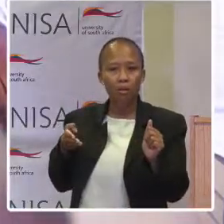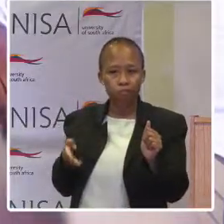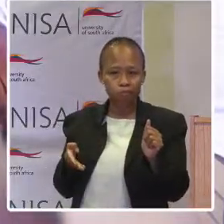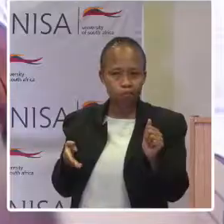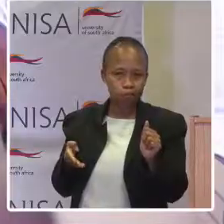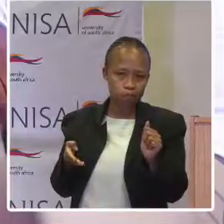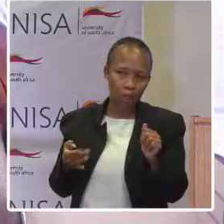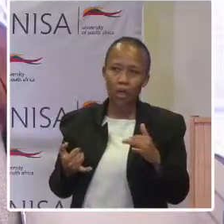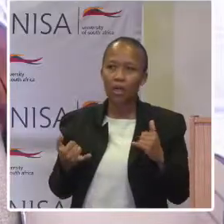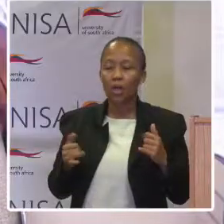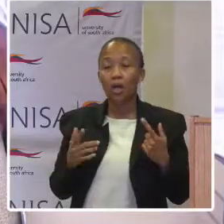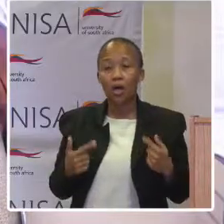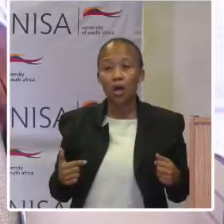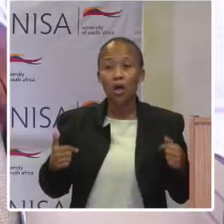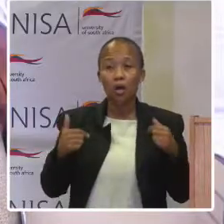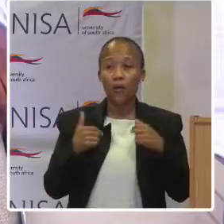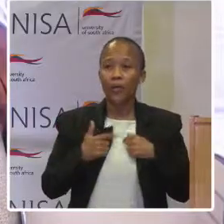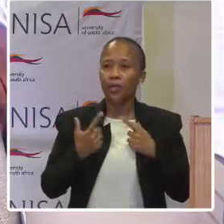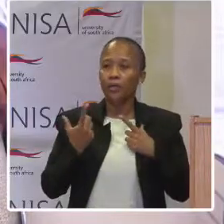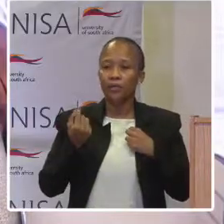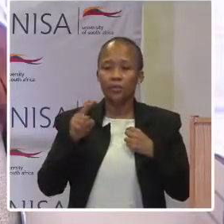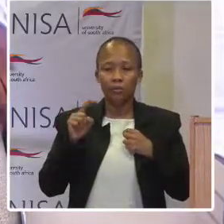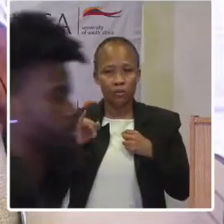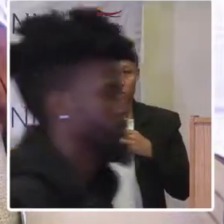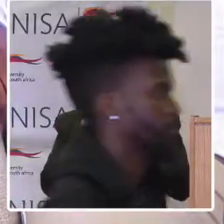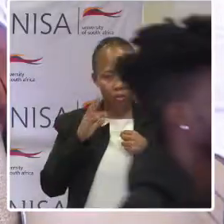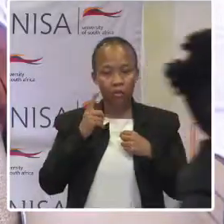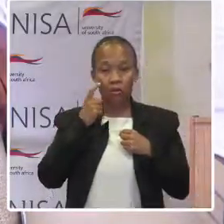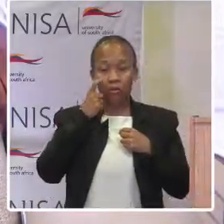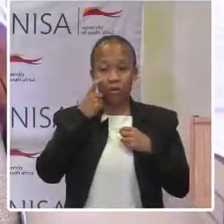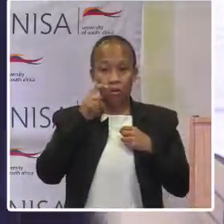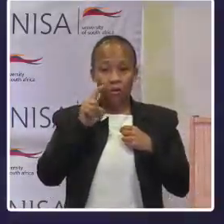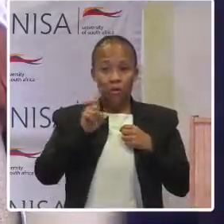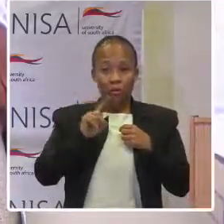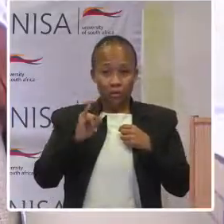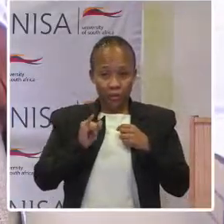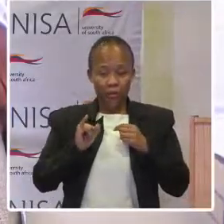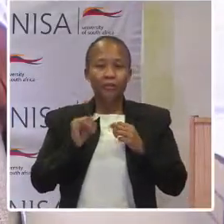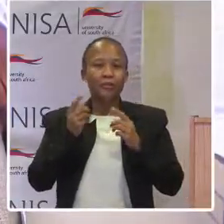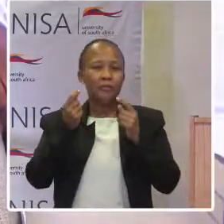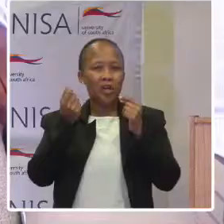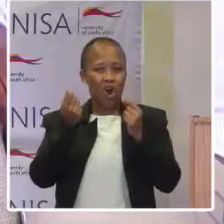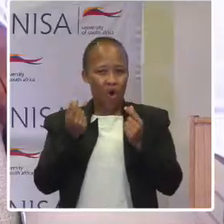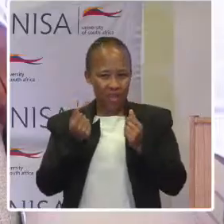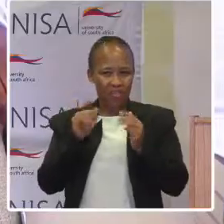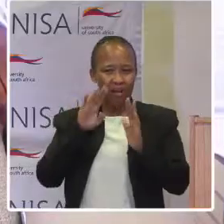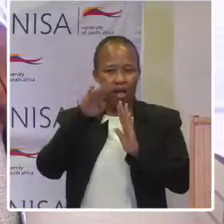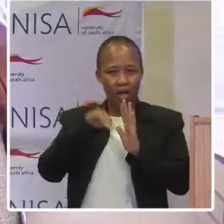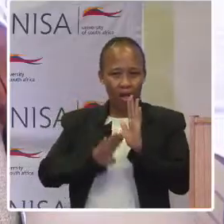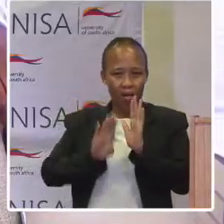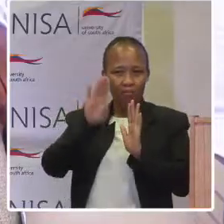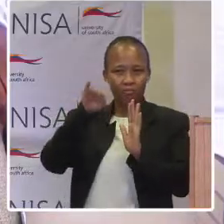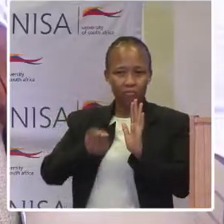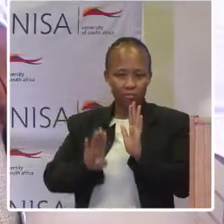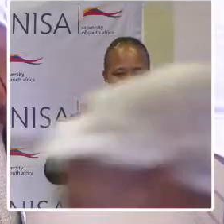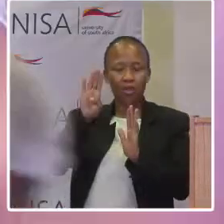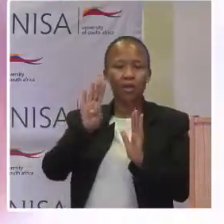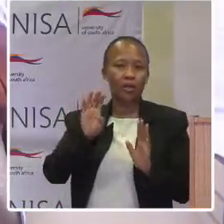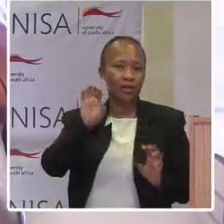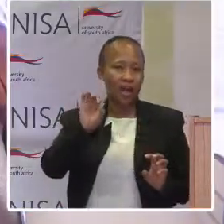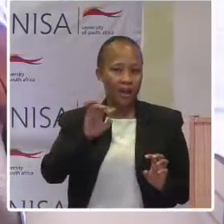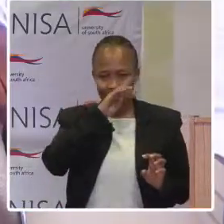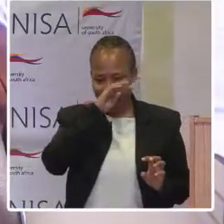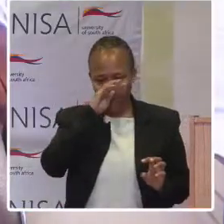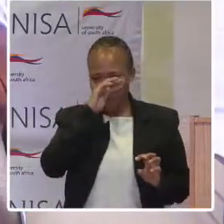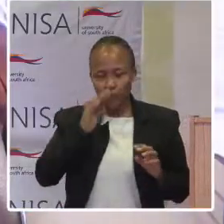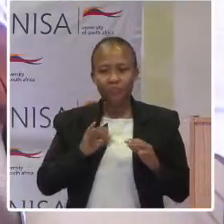at our currency is fluctuating and all that, how can young